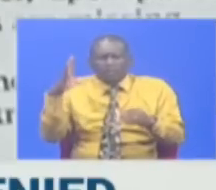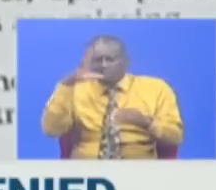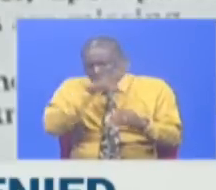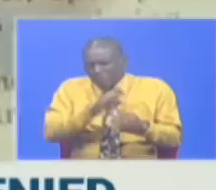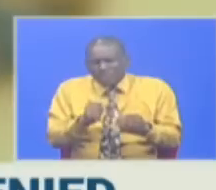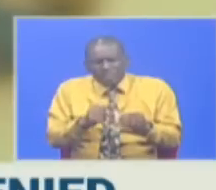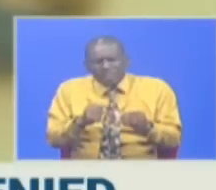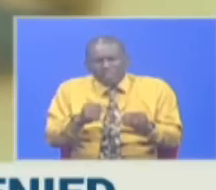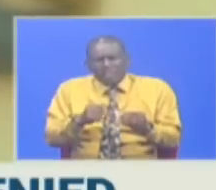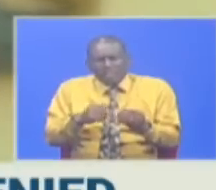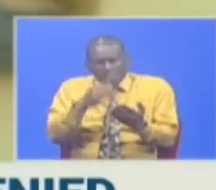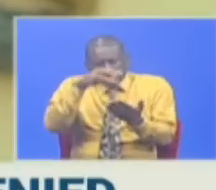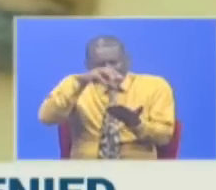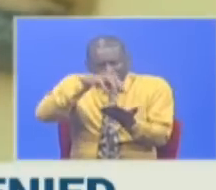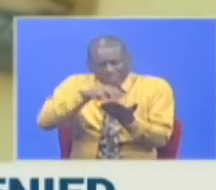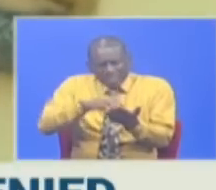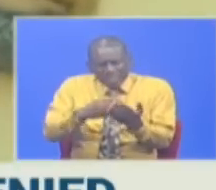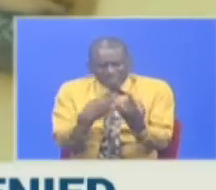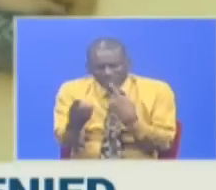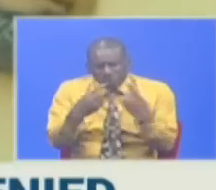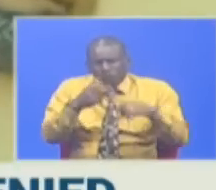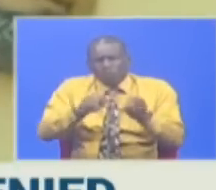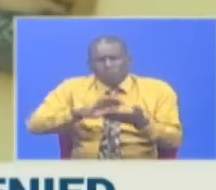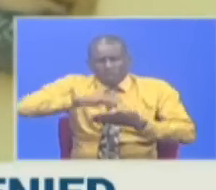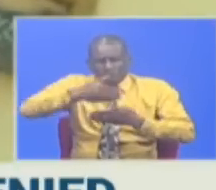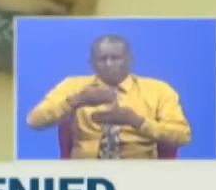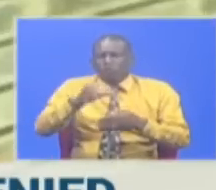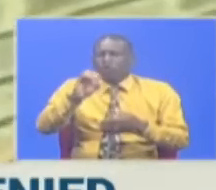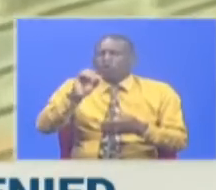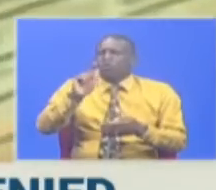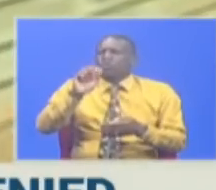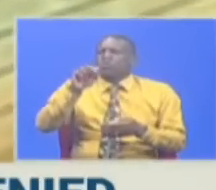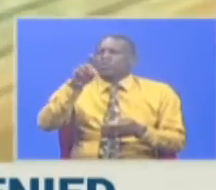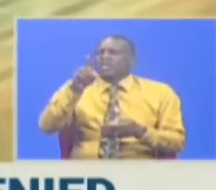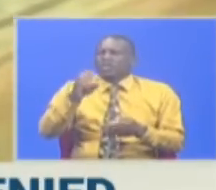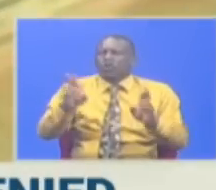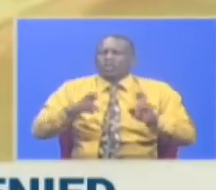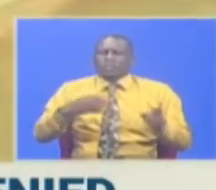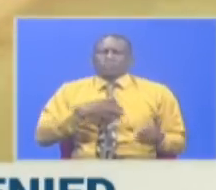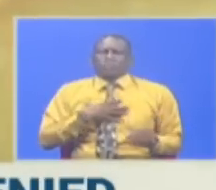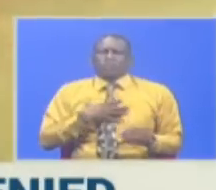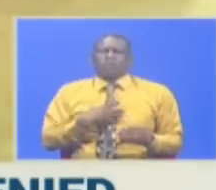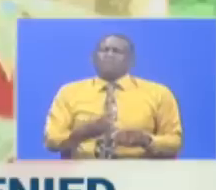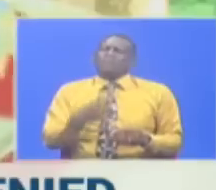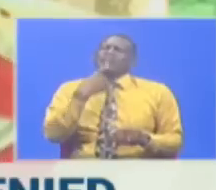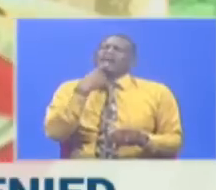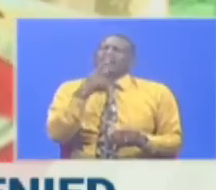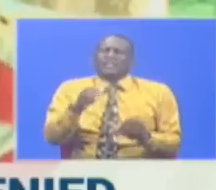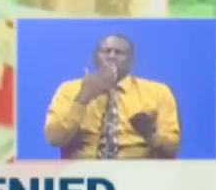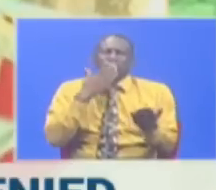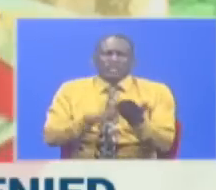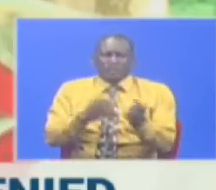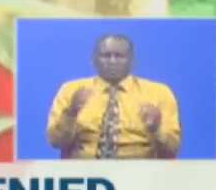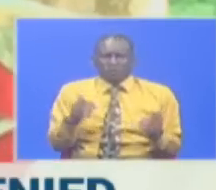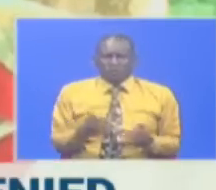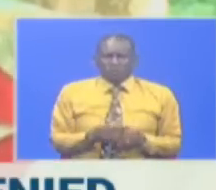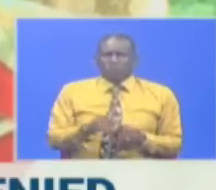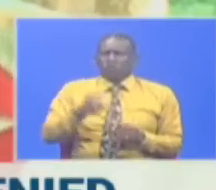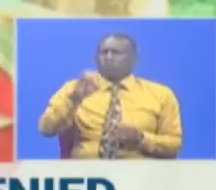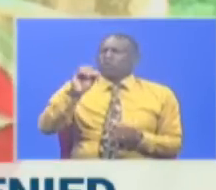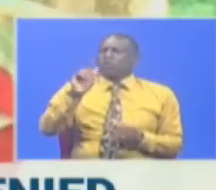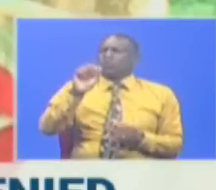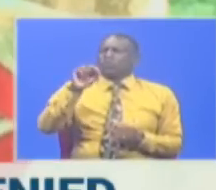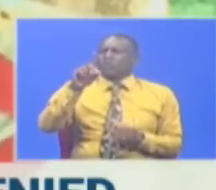laptop." Okundi, who has since retired from the dock, is yet to respond to the letter. Kurudi kuongea sisi tunaona ni